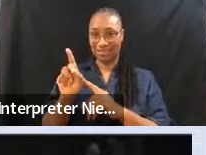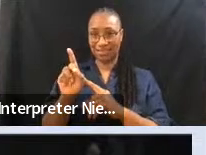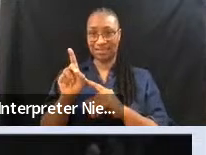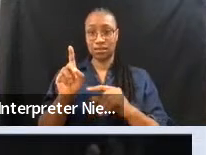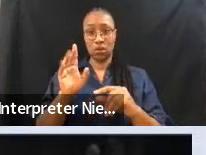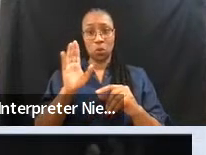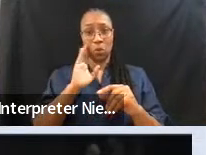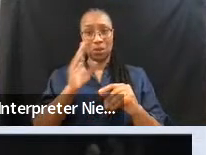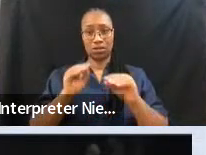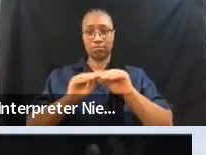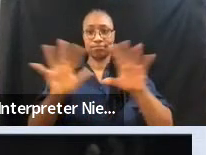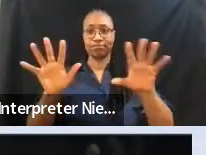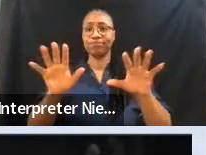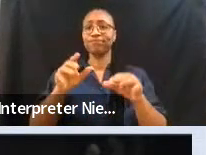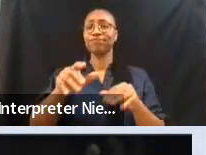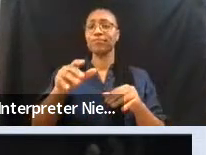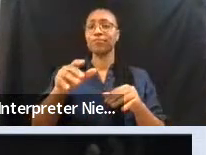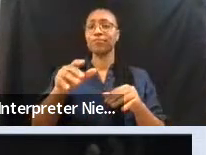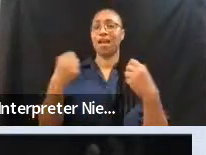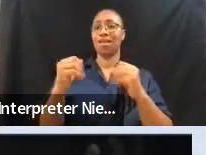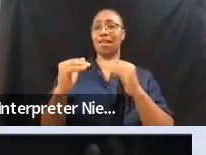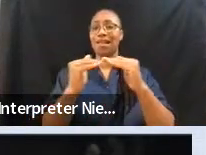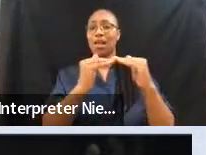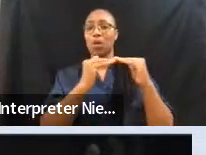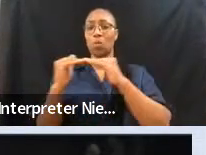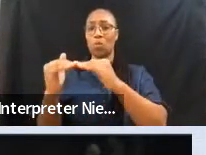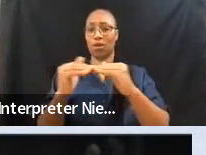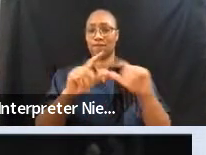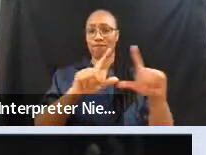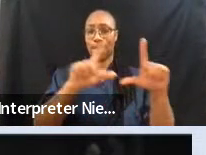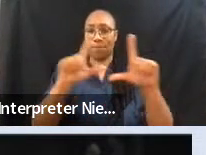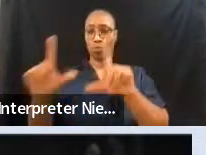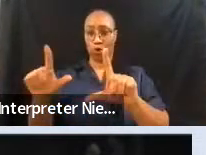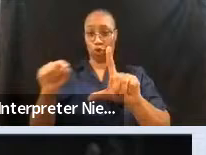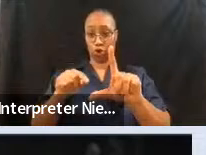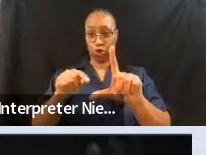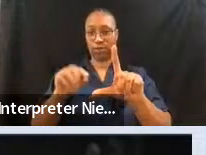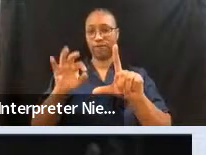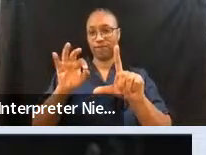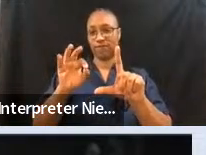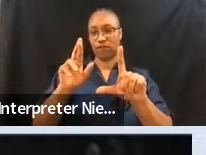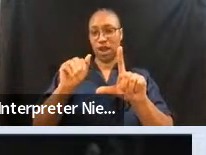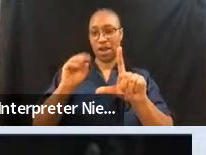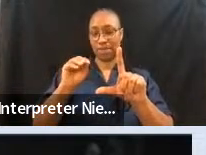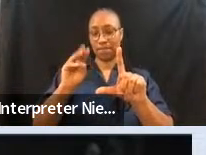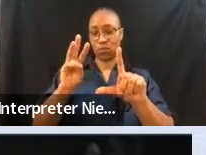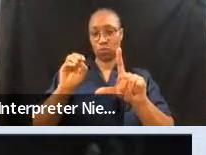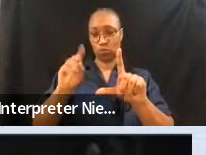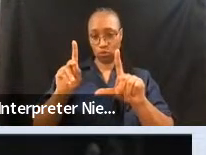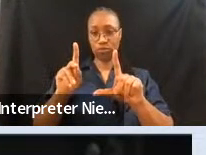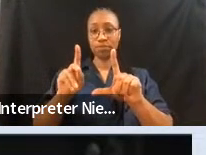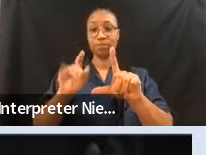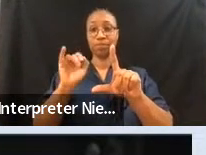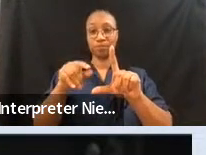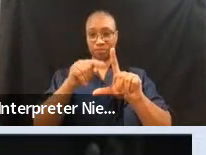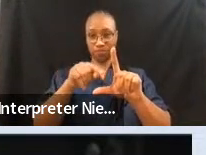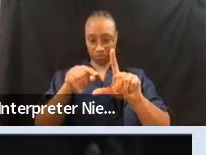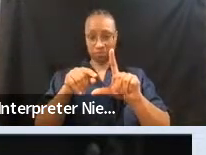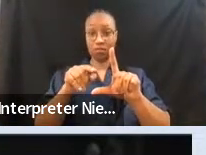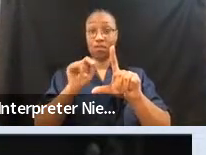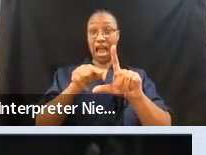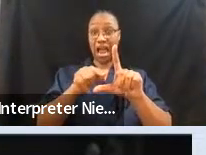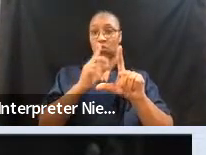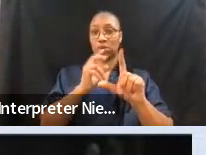framework on our website, which we invite you to review and to share. Last